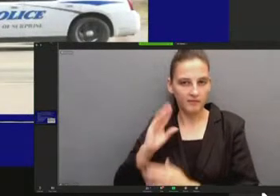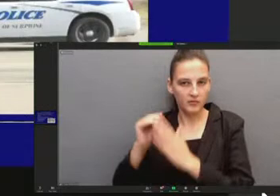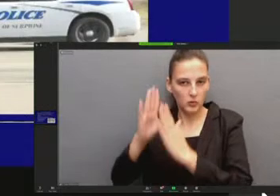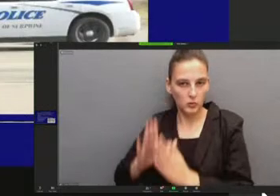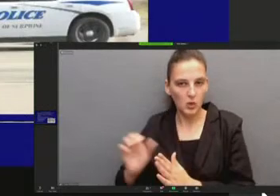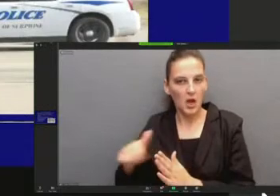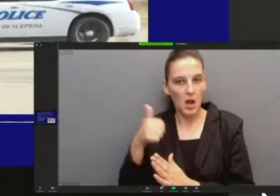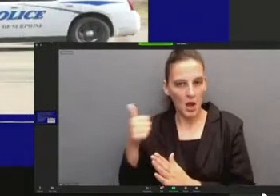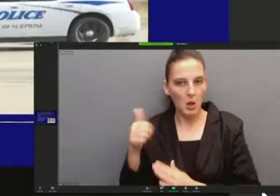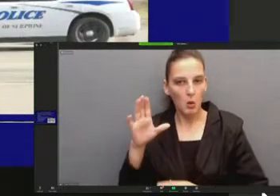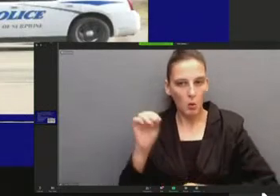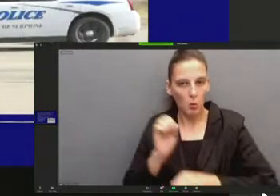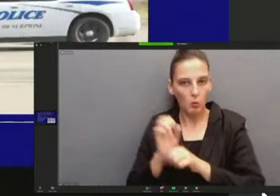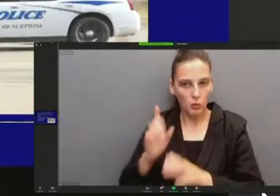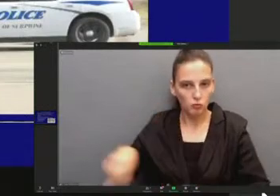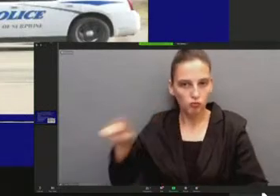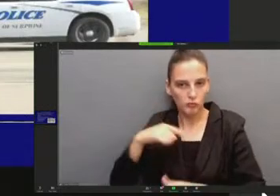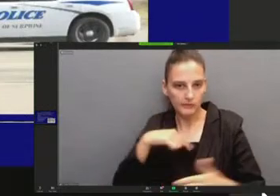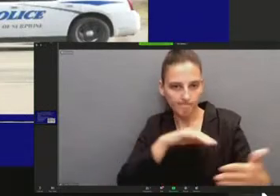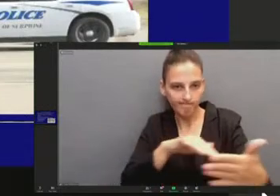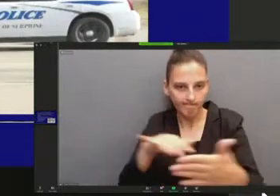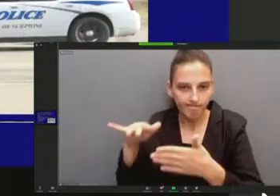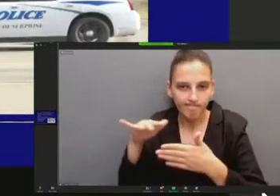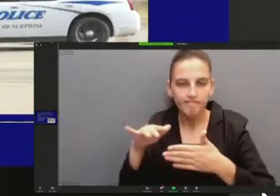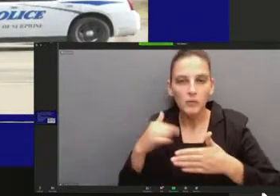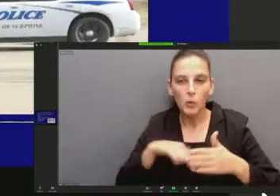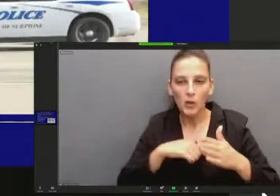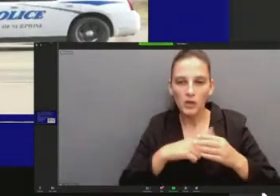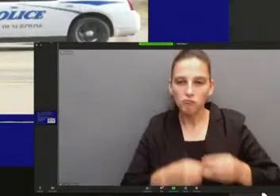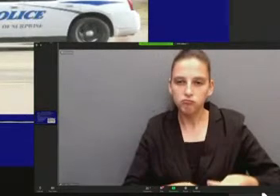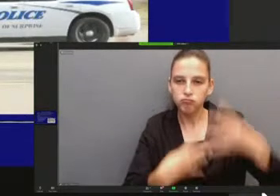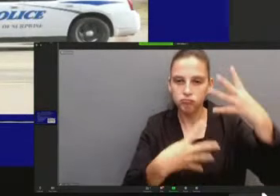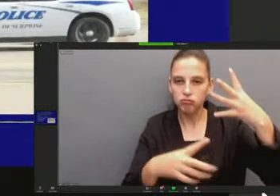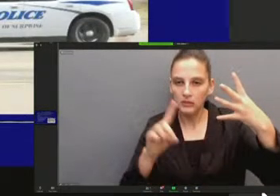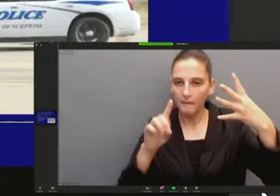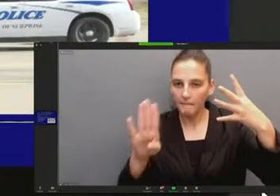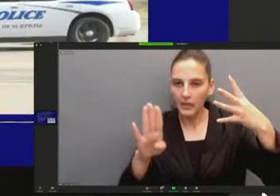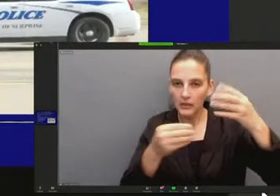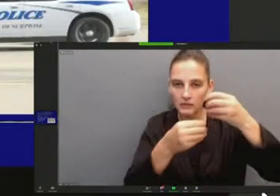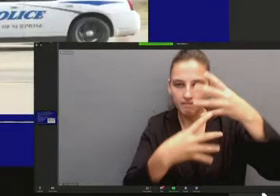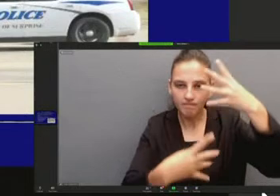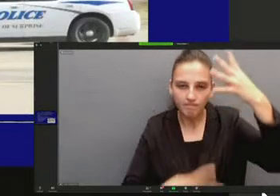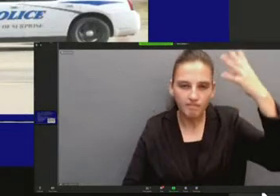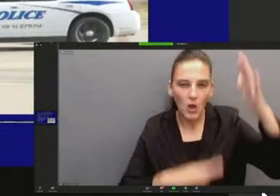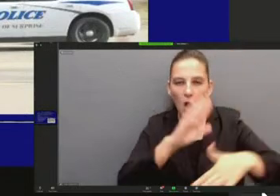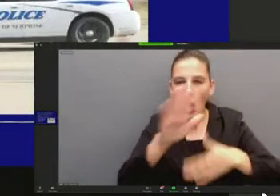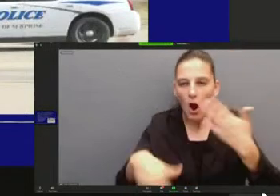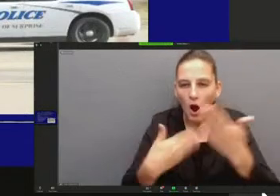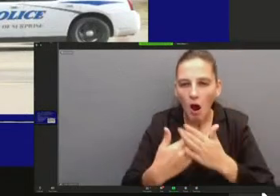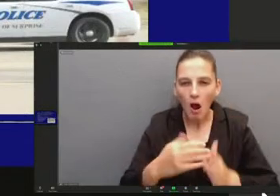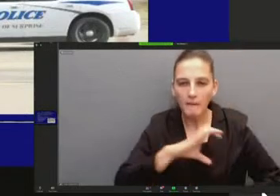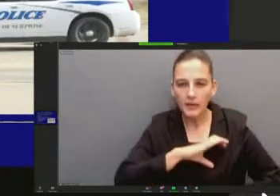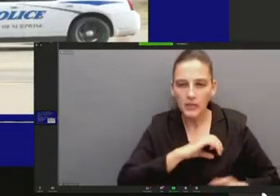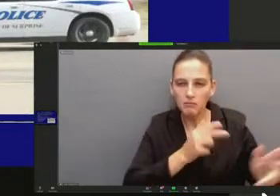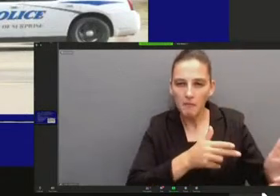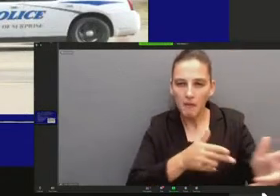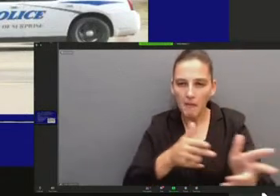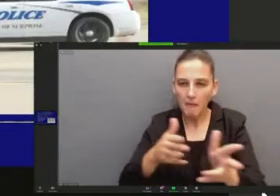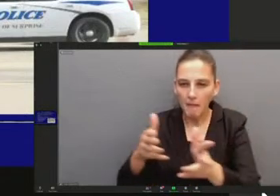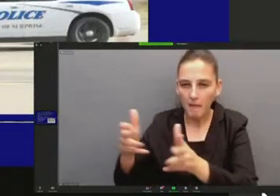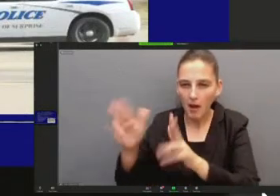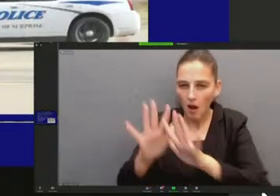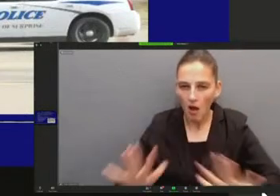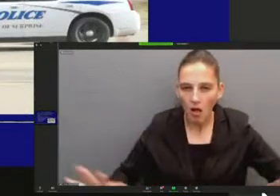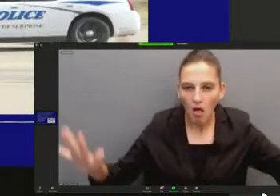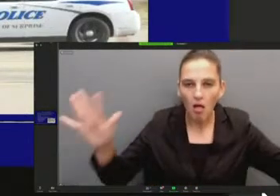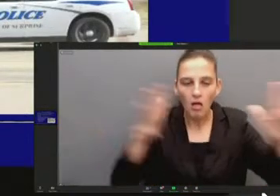colleagues. We looked at a database of every police shooting in the United States over a 3-year window,